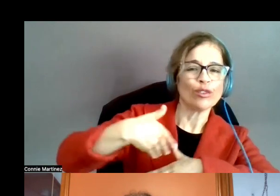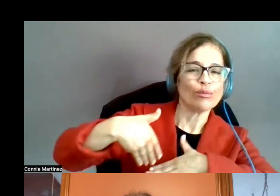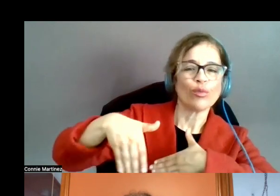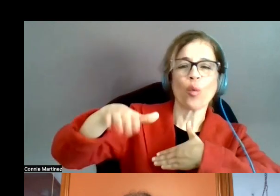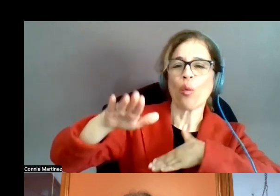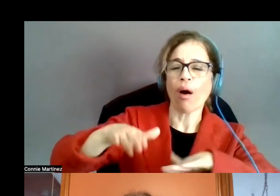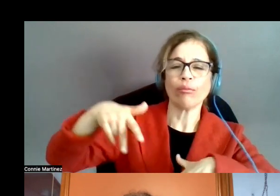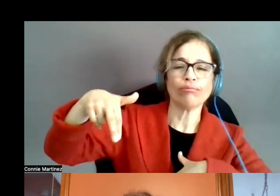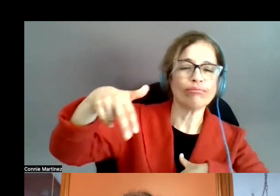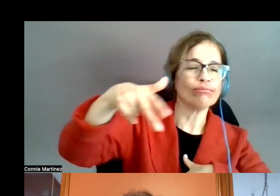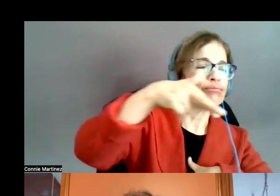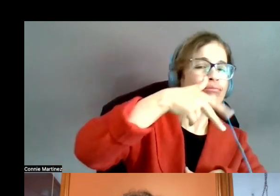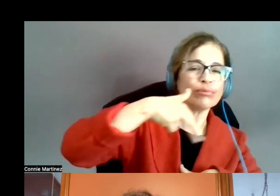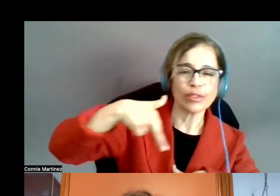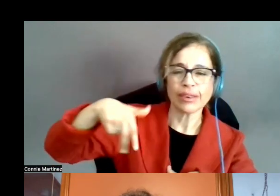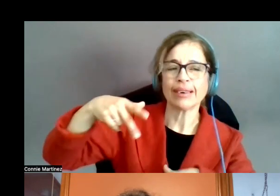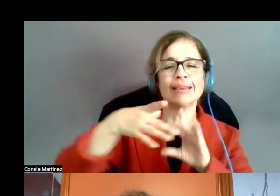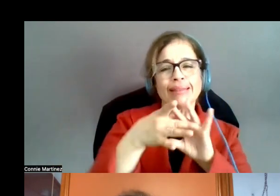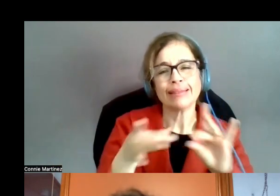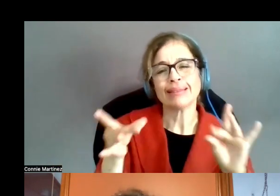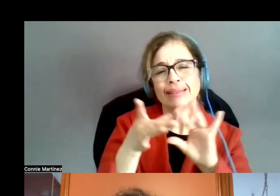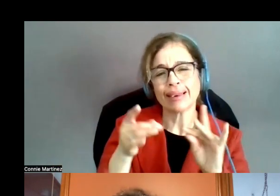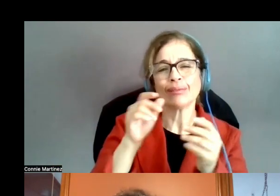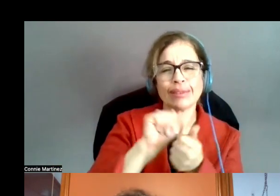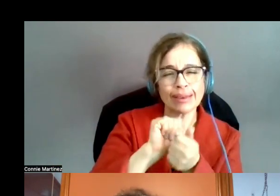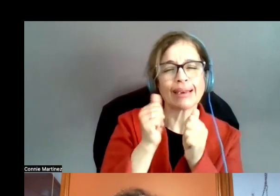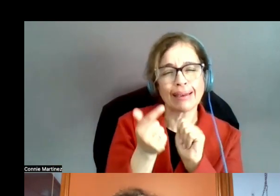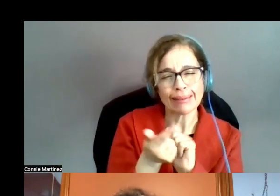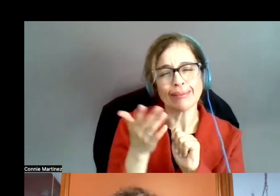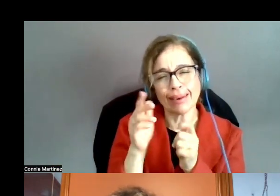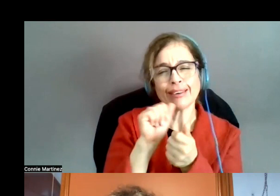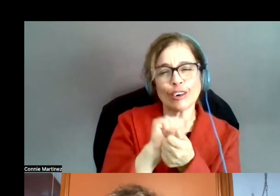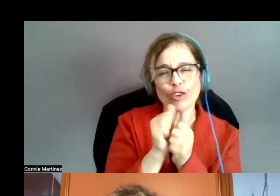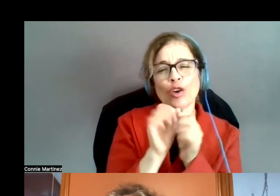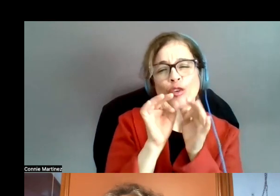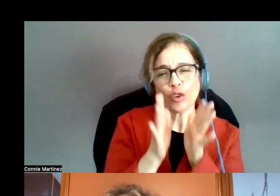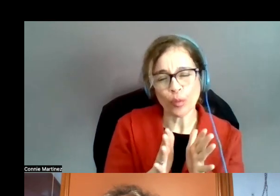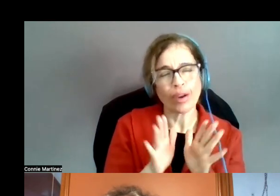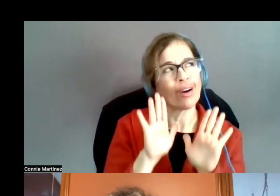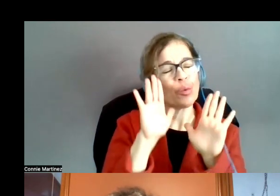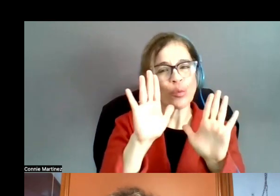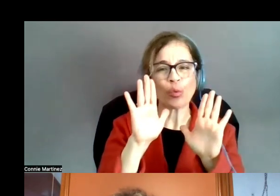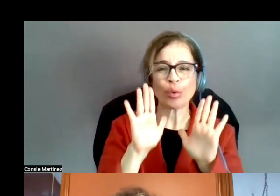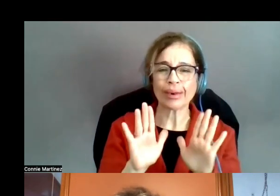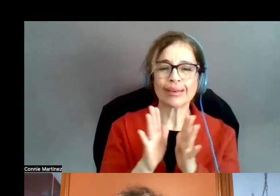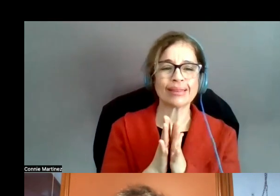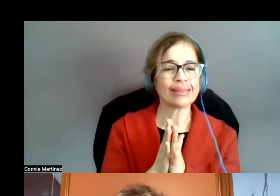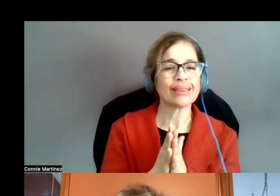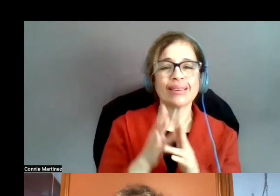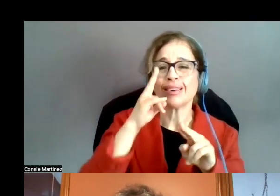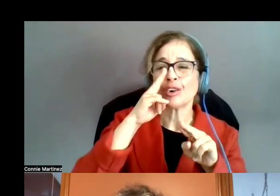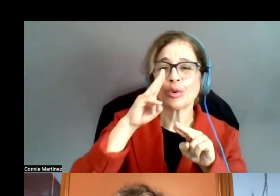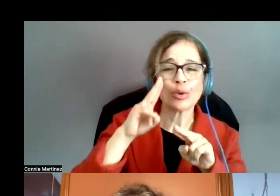to unveil that message. Isn't that fascinating? Yeah, Very cool. Yeah. that's great. That's more fun than